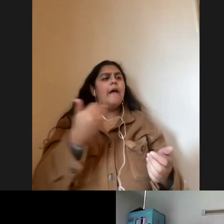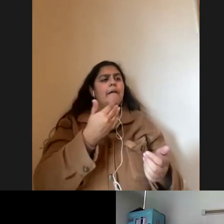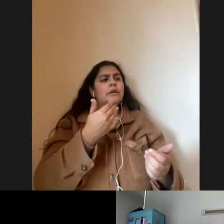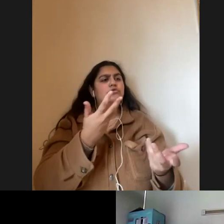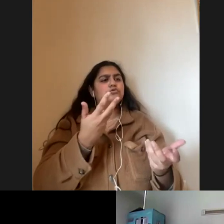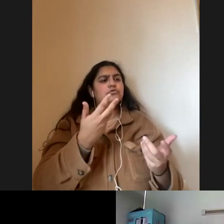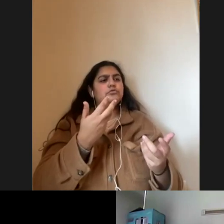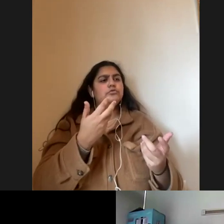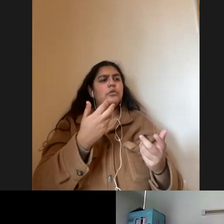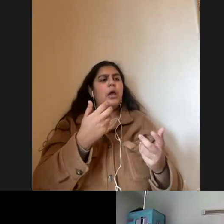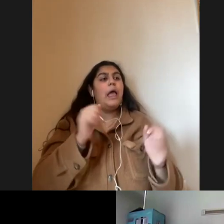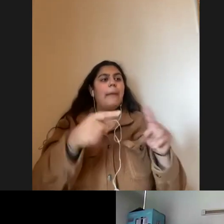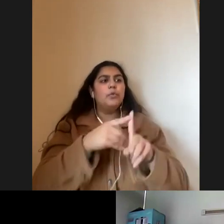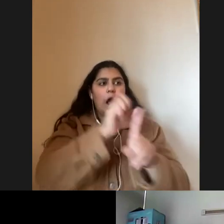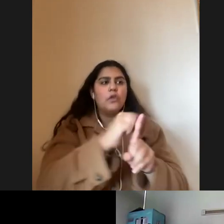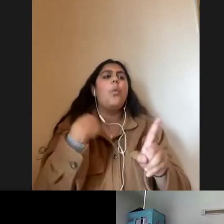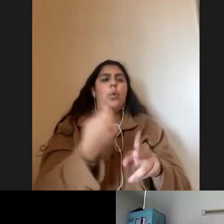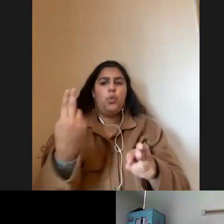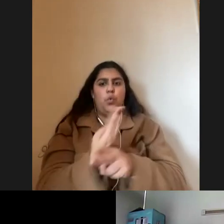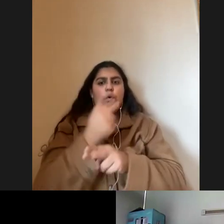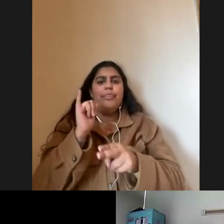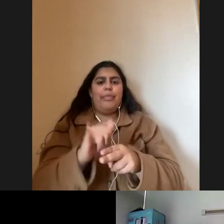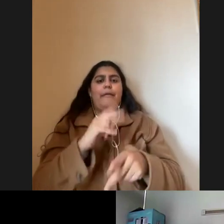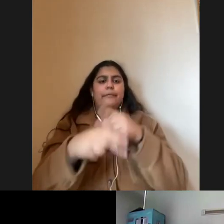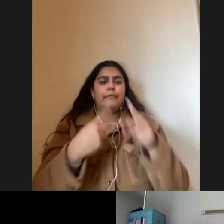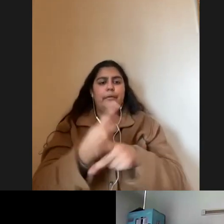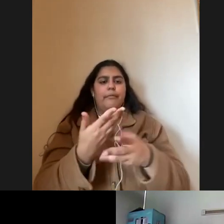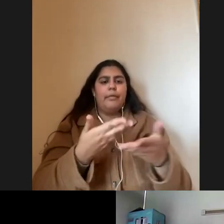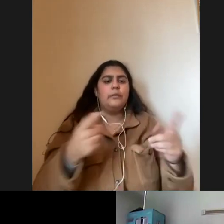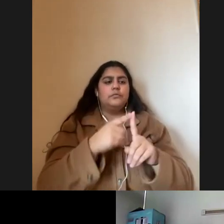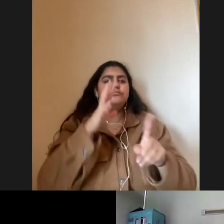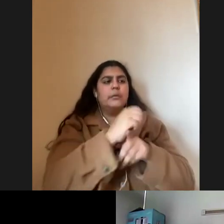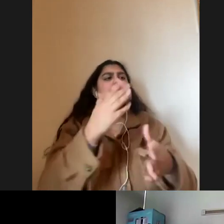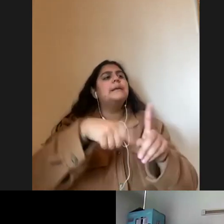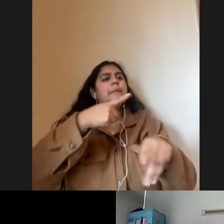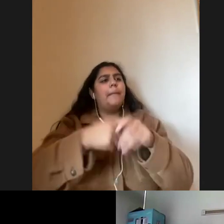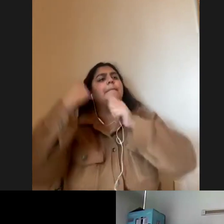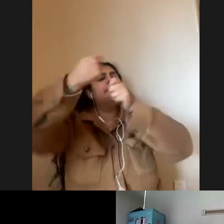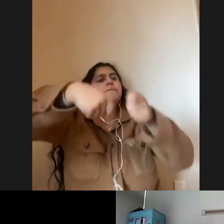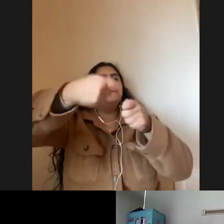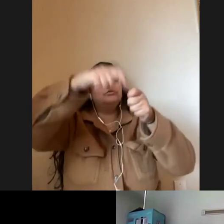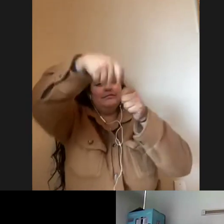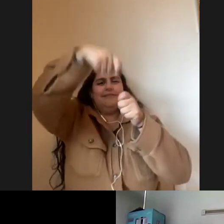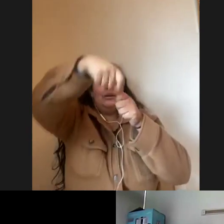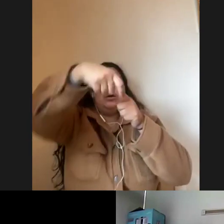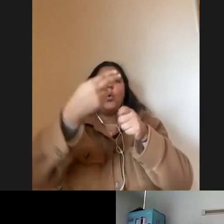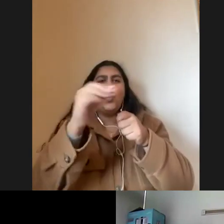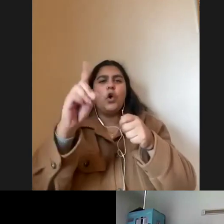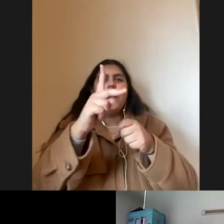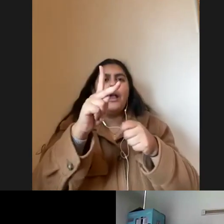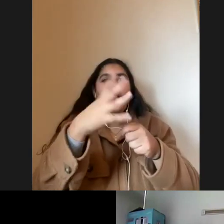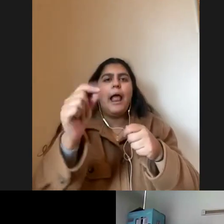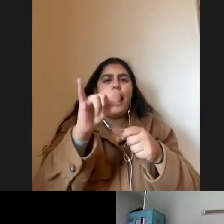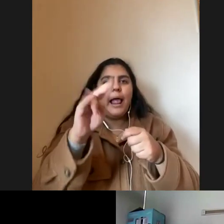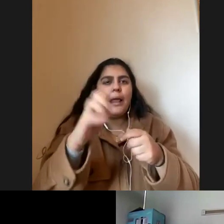being caught is how we catch them. So sometimes we use kind of your typical hook and line fishing if it's a animal that will chase bait or